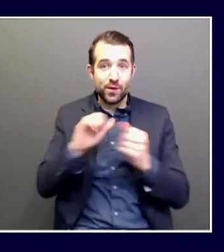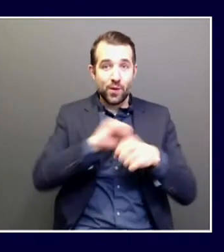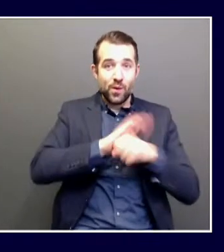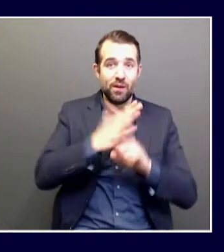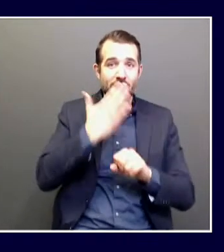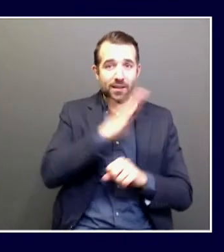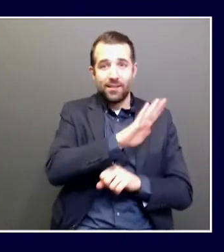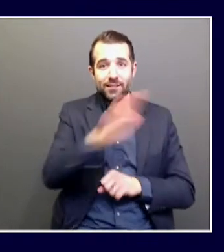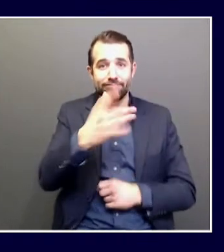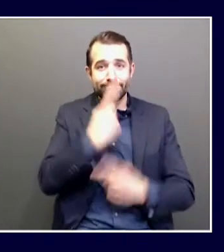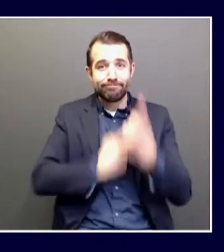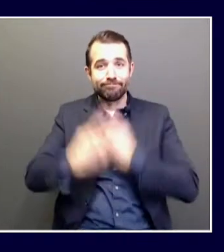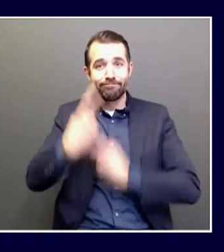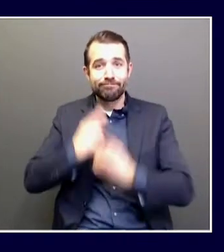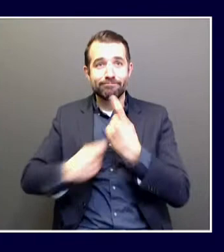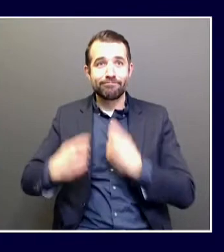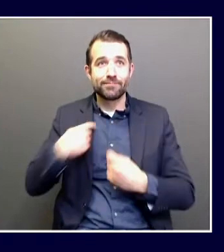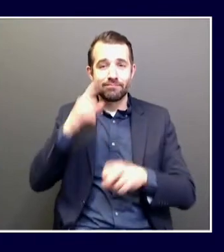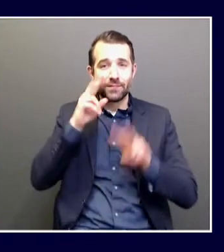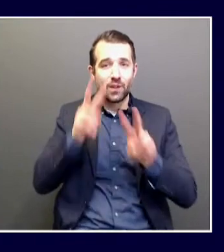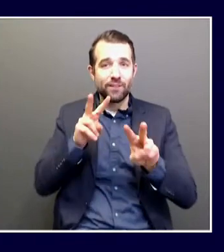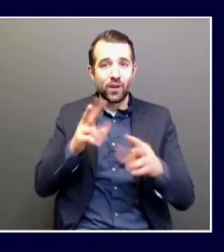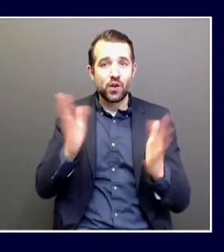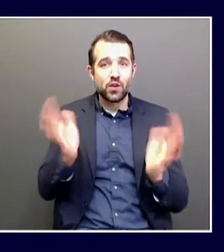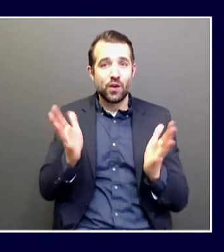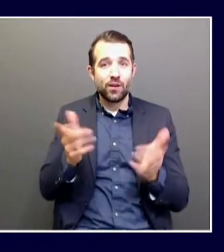today. I look forward to chatting with everyone next week.